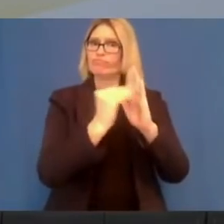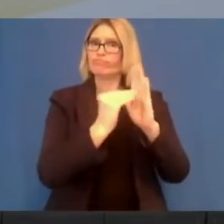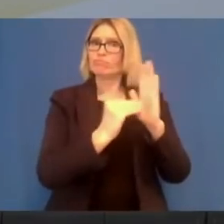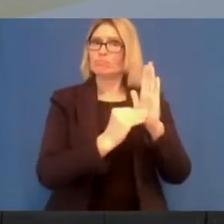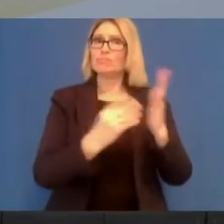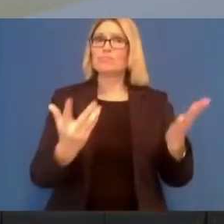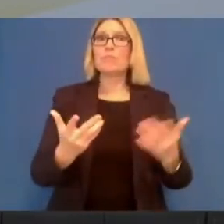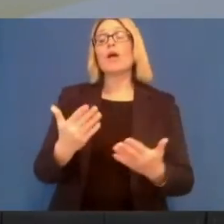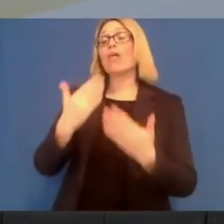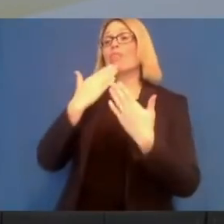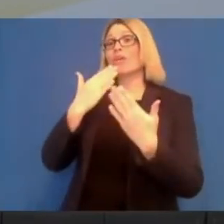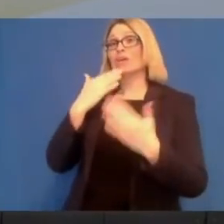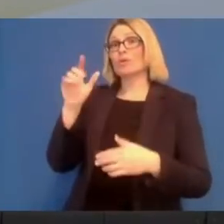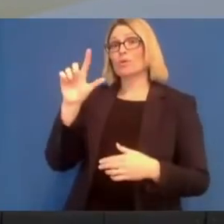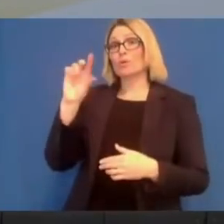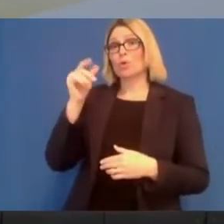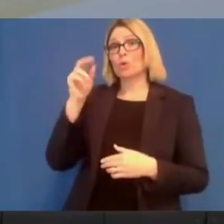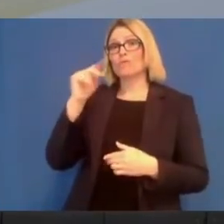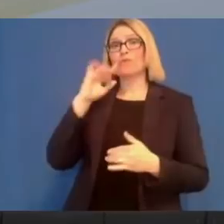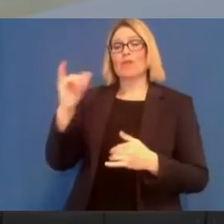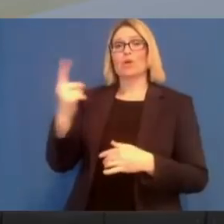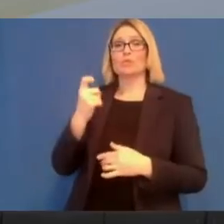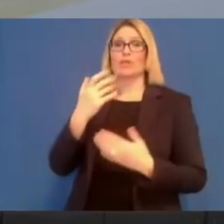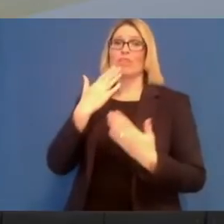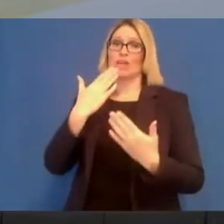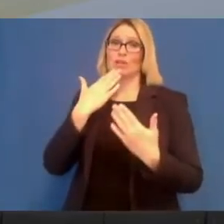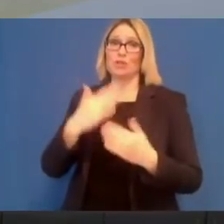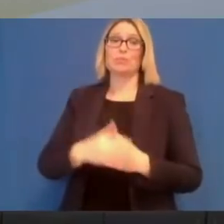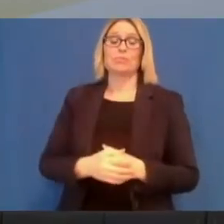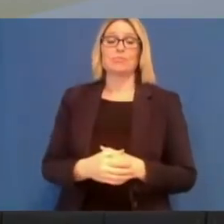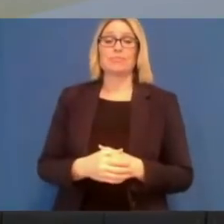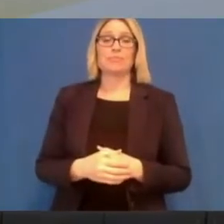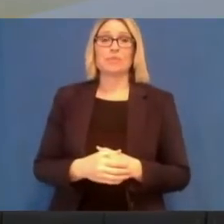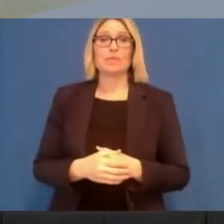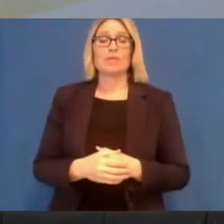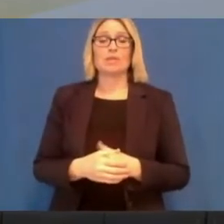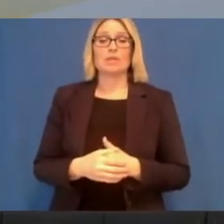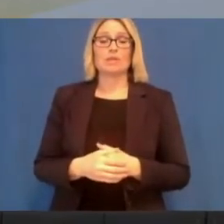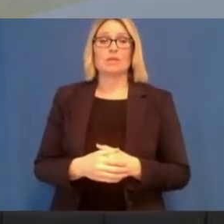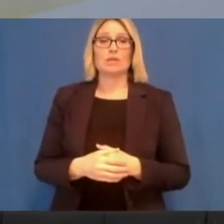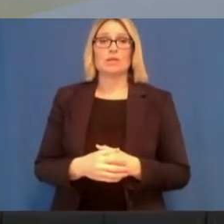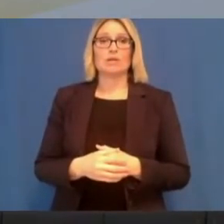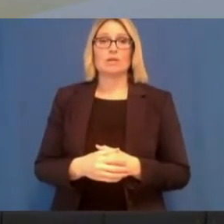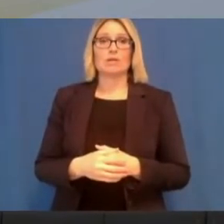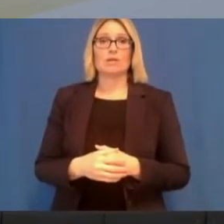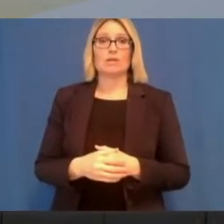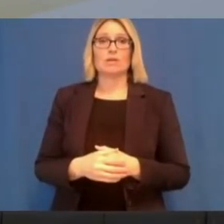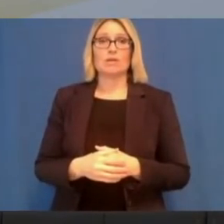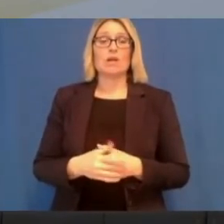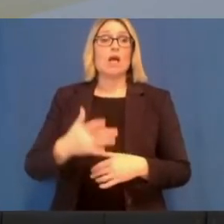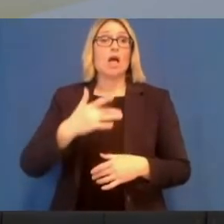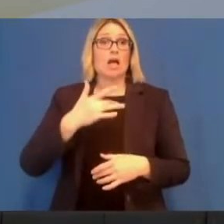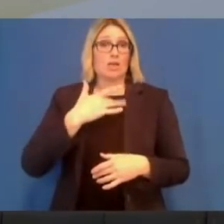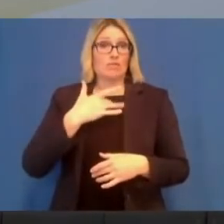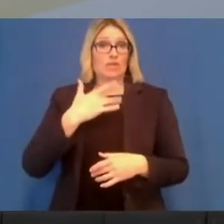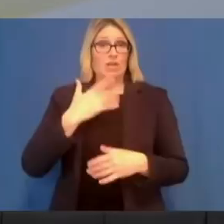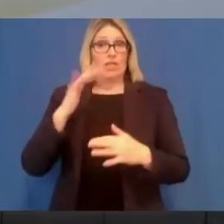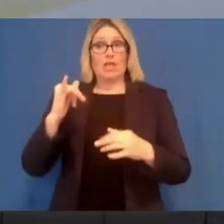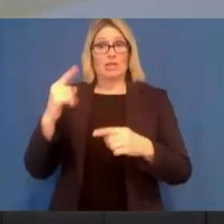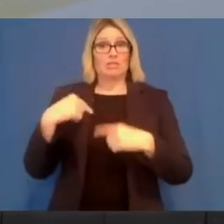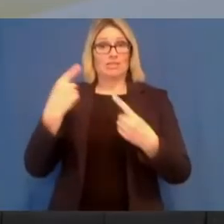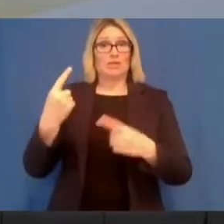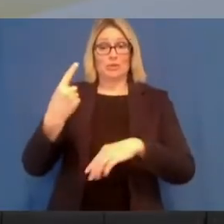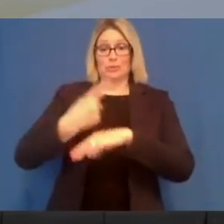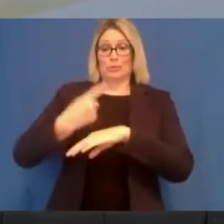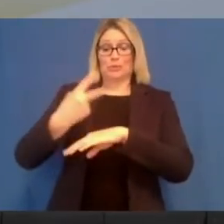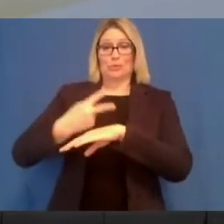Logan, thank you for the question. And I think when we have been in the process over the last few days